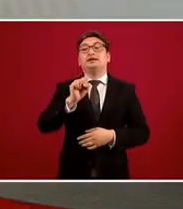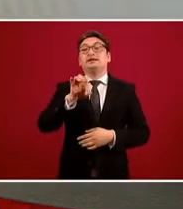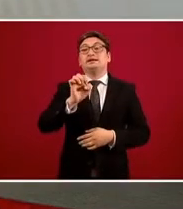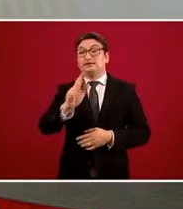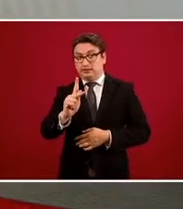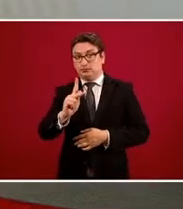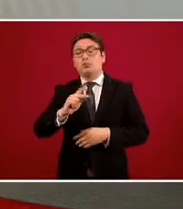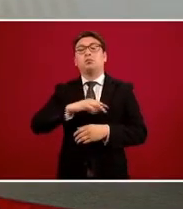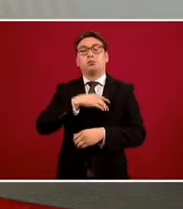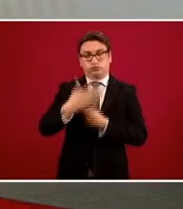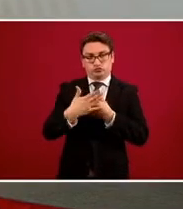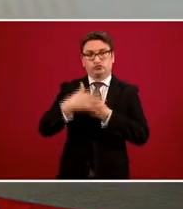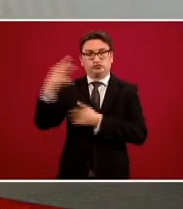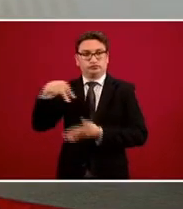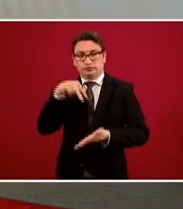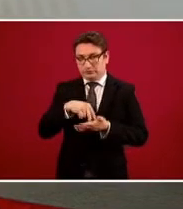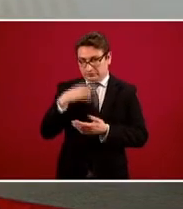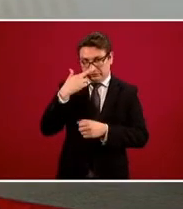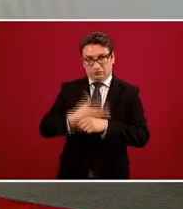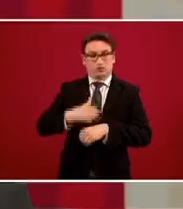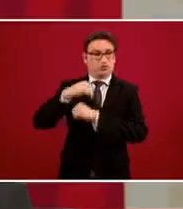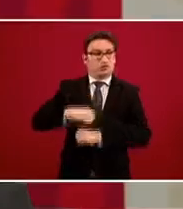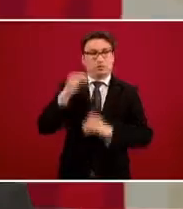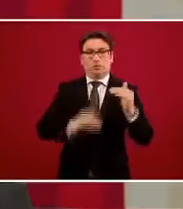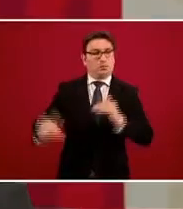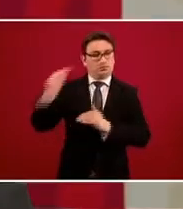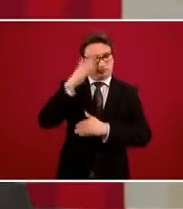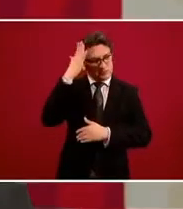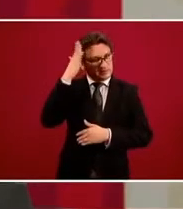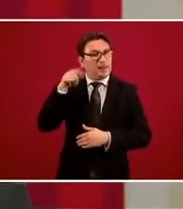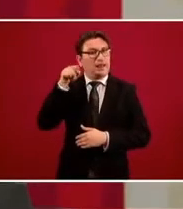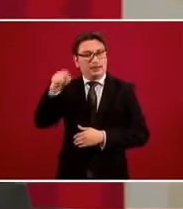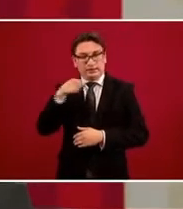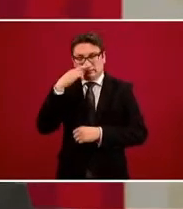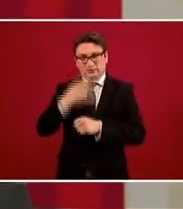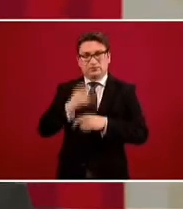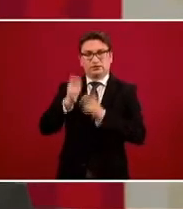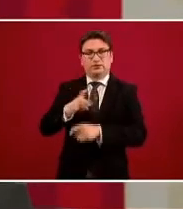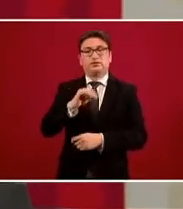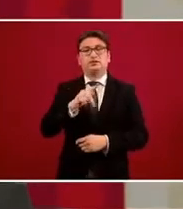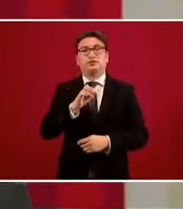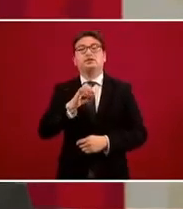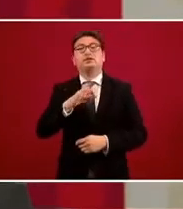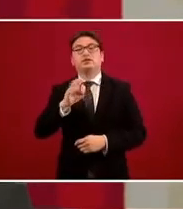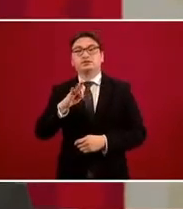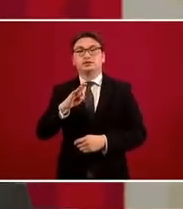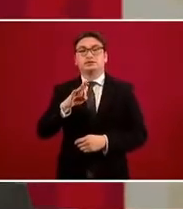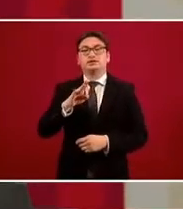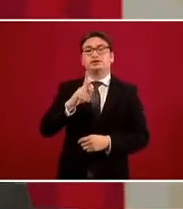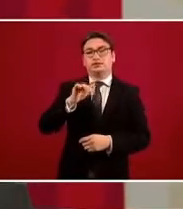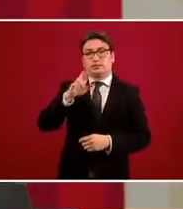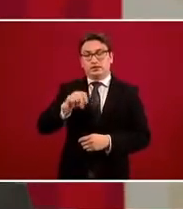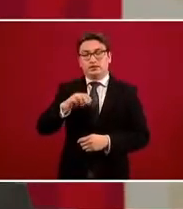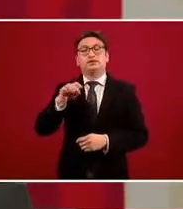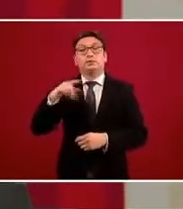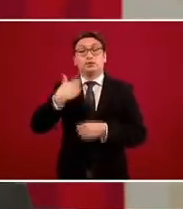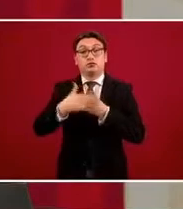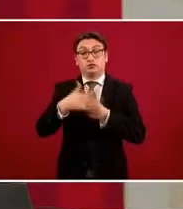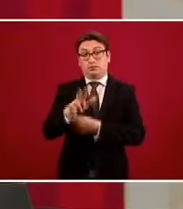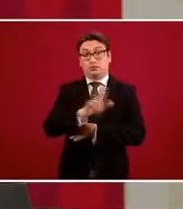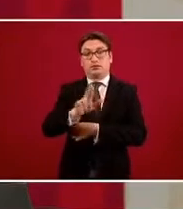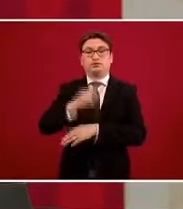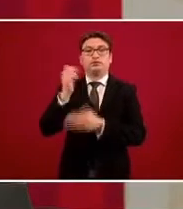pass, but we are focused on an objective that is the control of this pandemic. And talking about the Ministry of